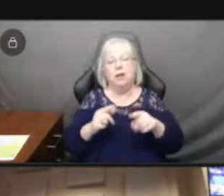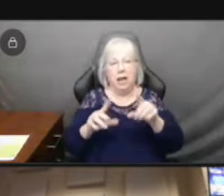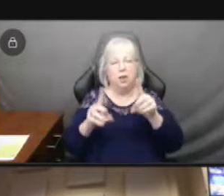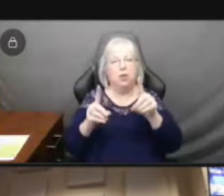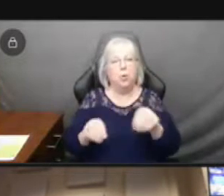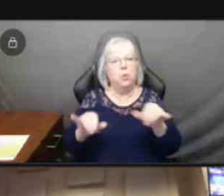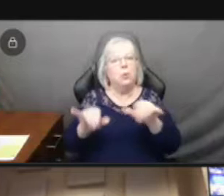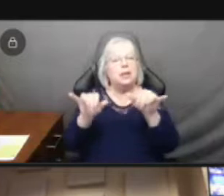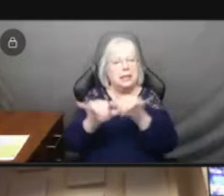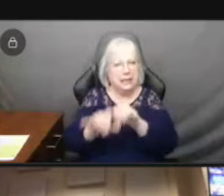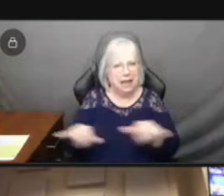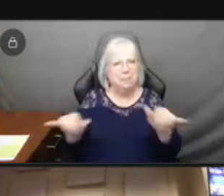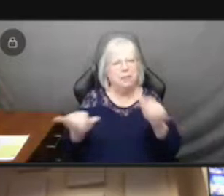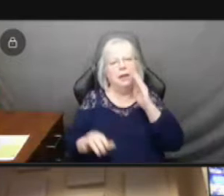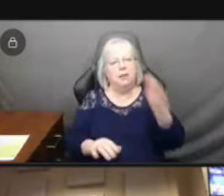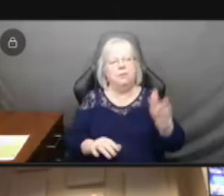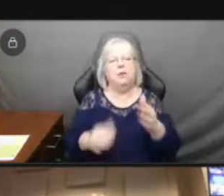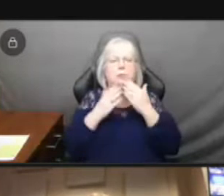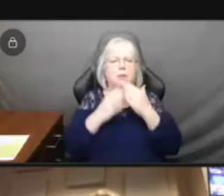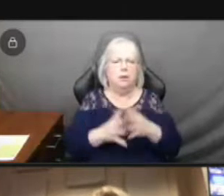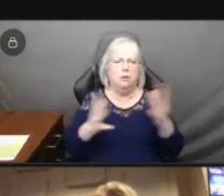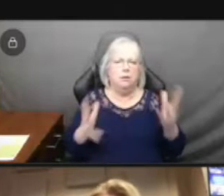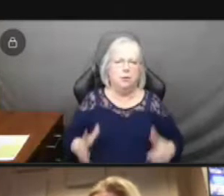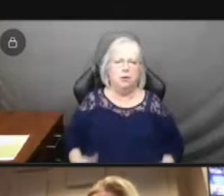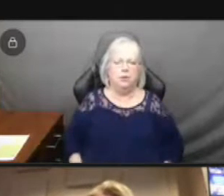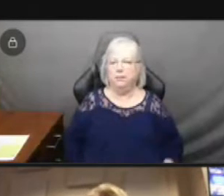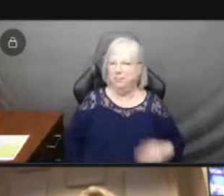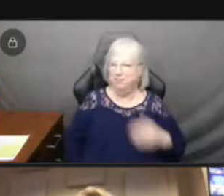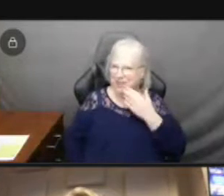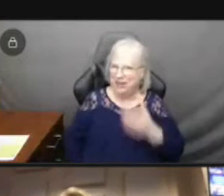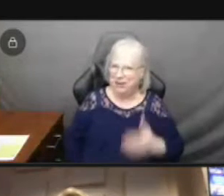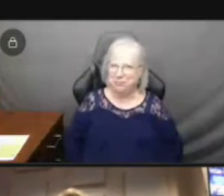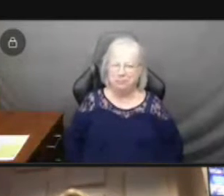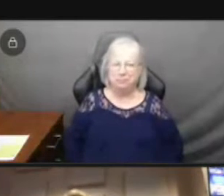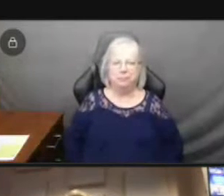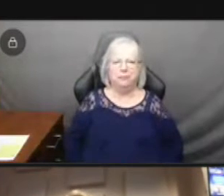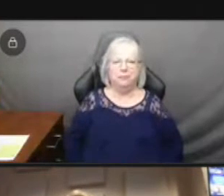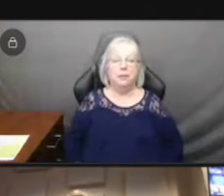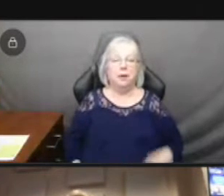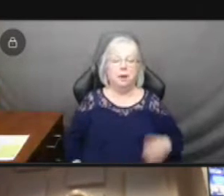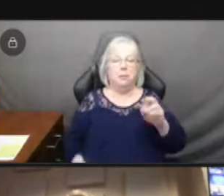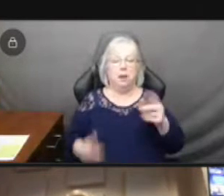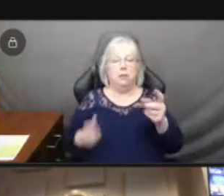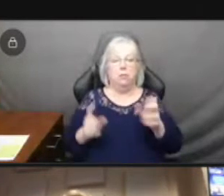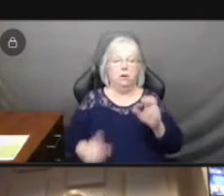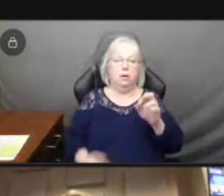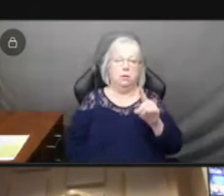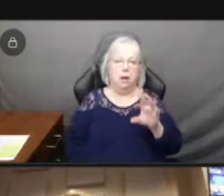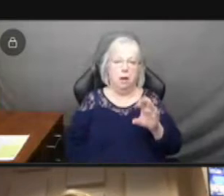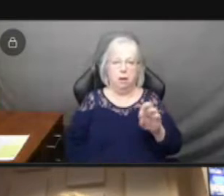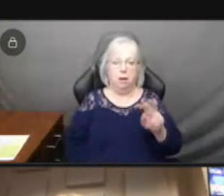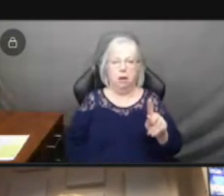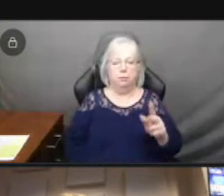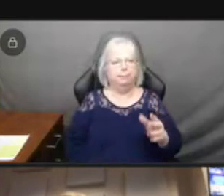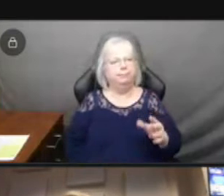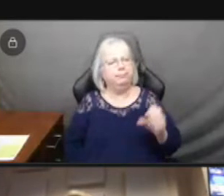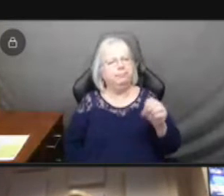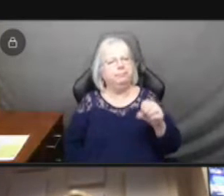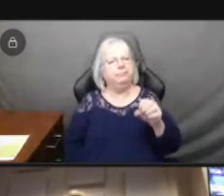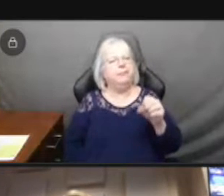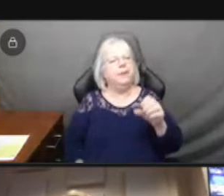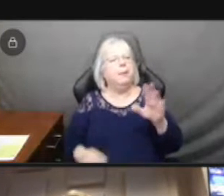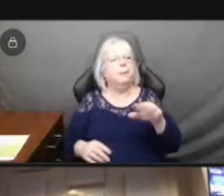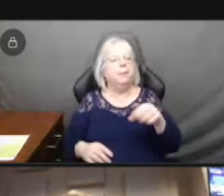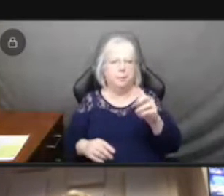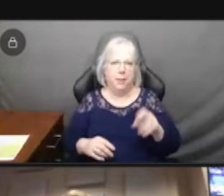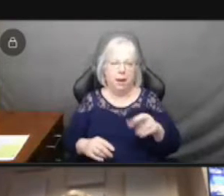same vein. Thanks so much. Ma'am, thank you. Director Adcock. Yes, Mayor, I